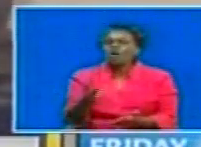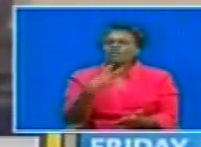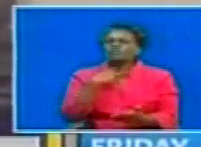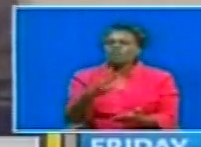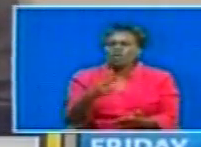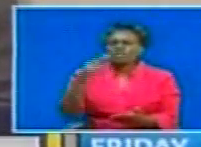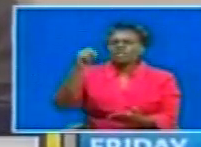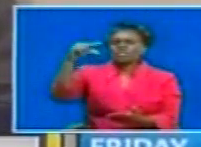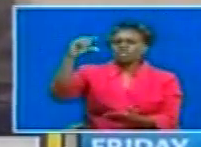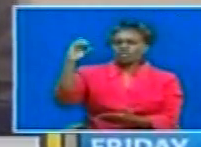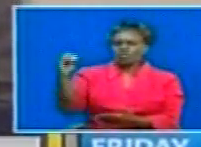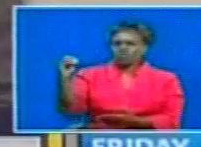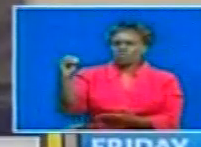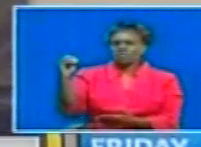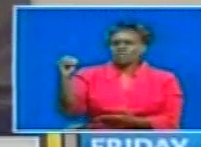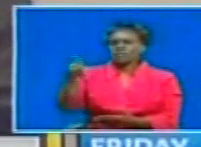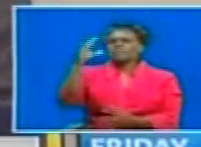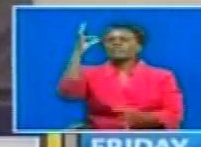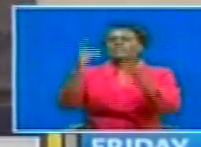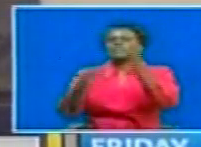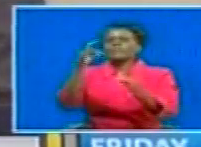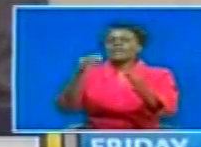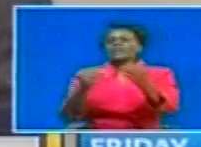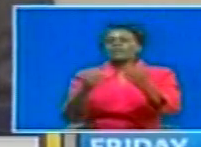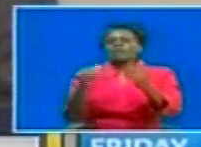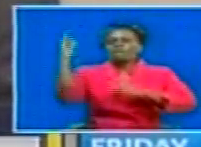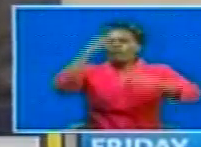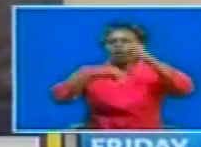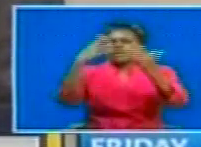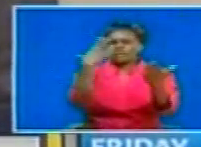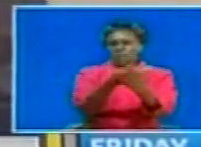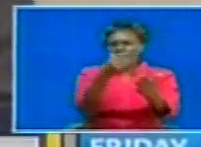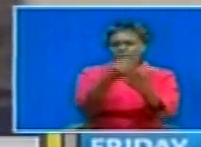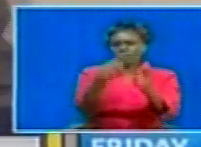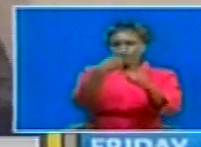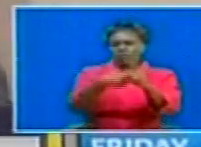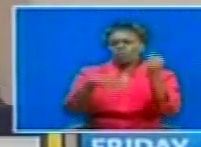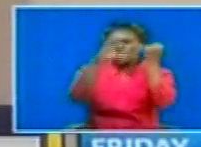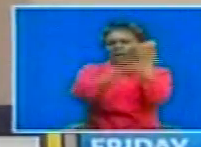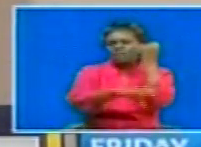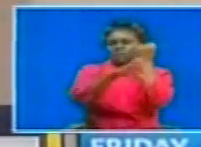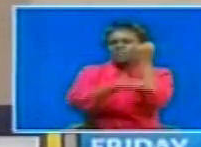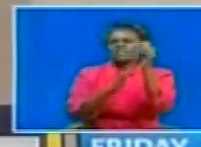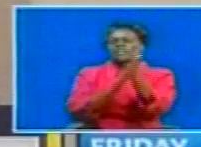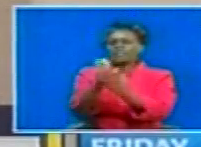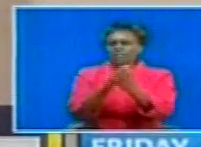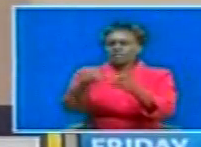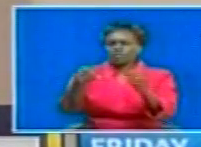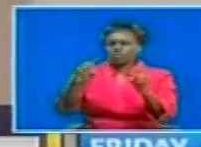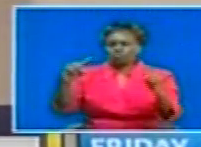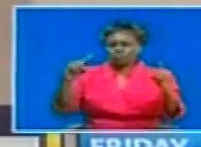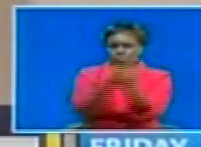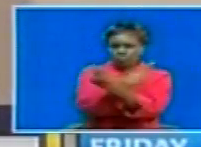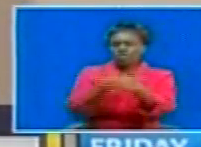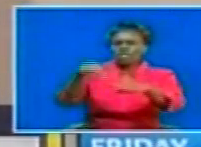society is hopelessly dependent on foreign funding, particularly from governments with interests that may conflict with our